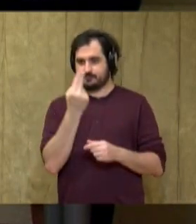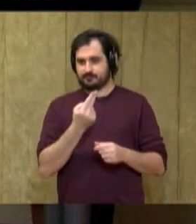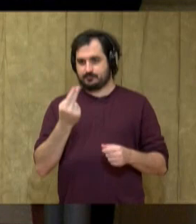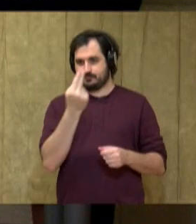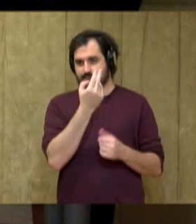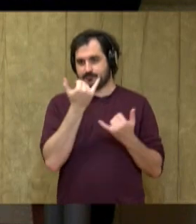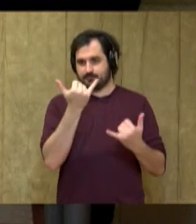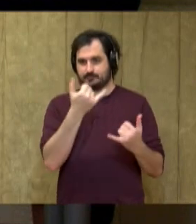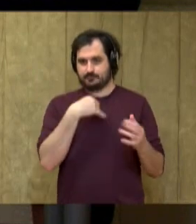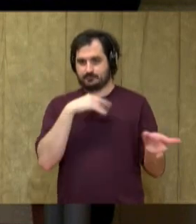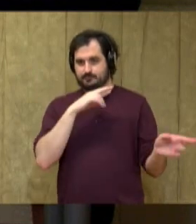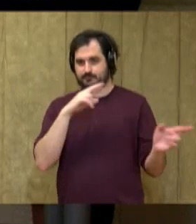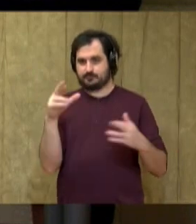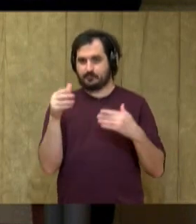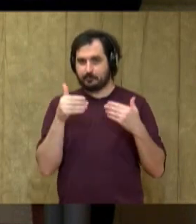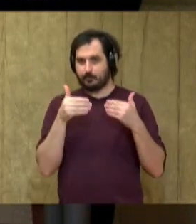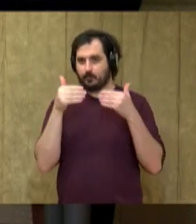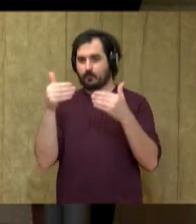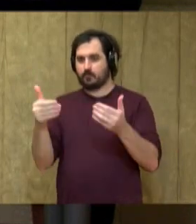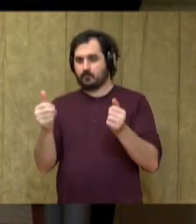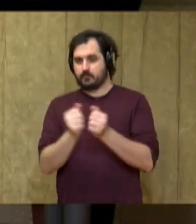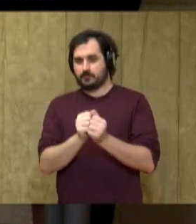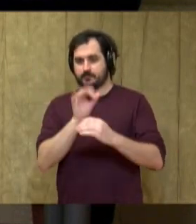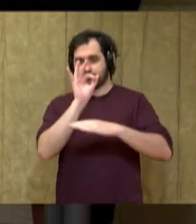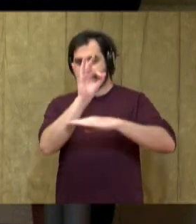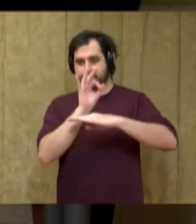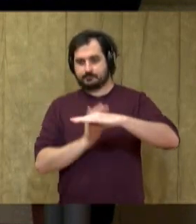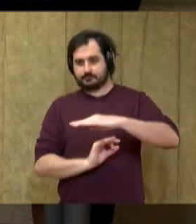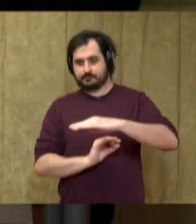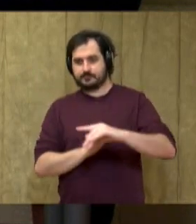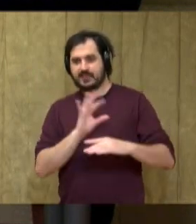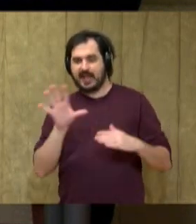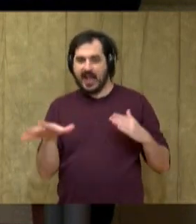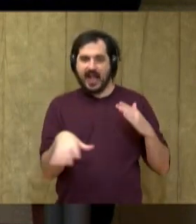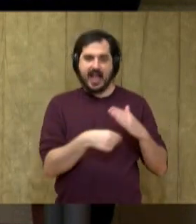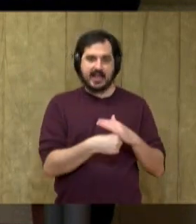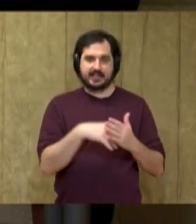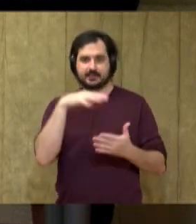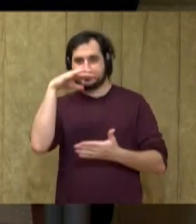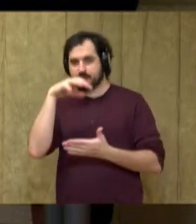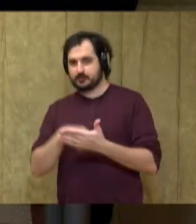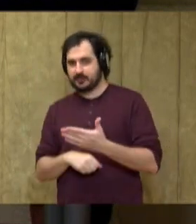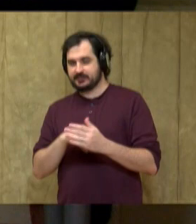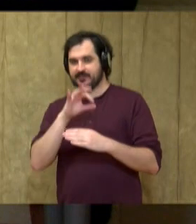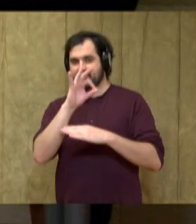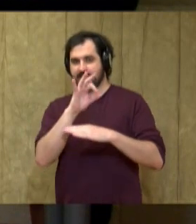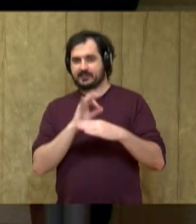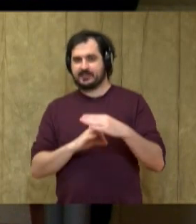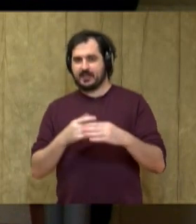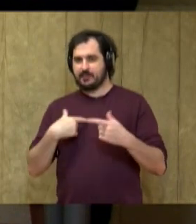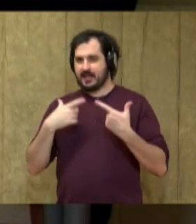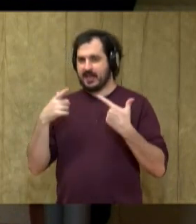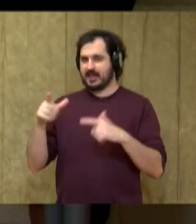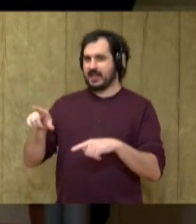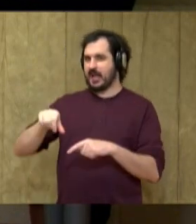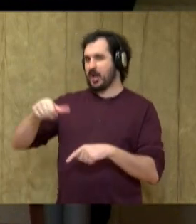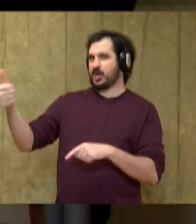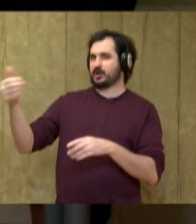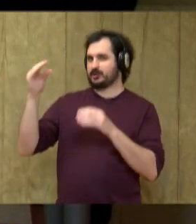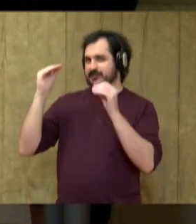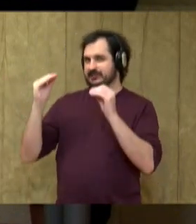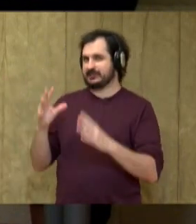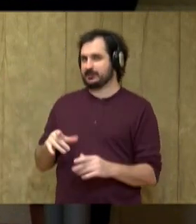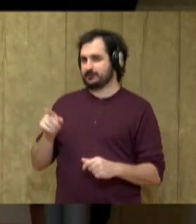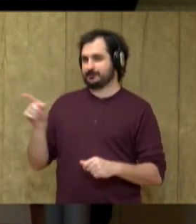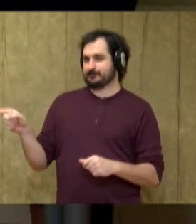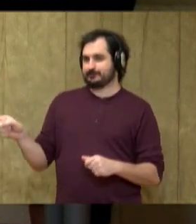move forward with fractions, adding and subtracting fractions. I'm gonna let Miss Gregory take it away. I might kind of come in and out to kind